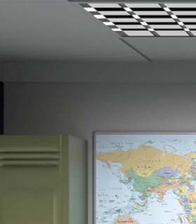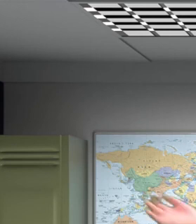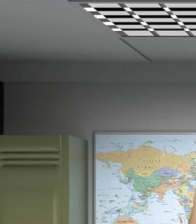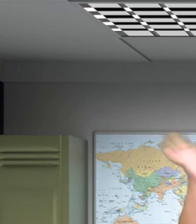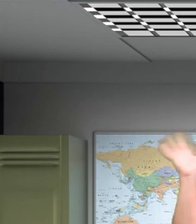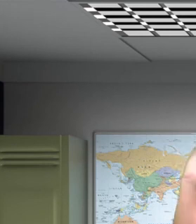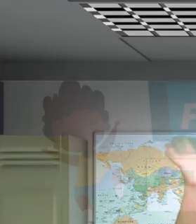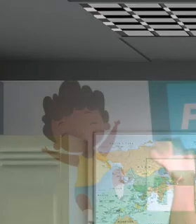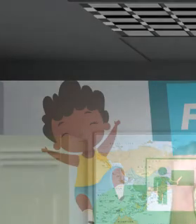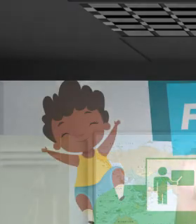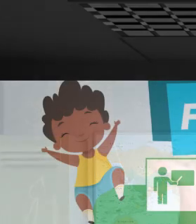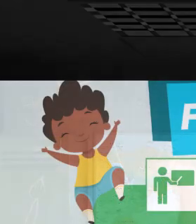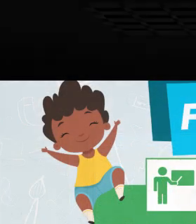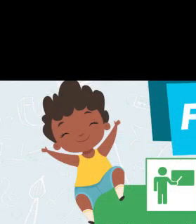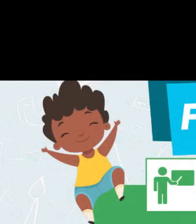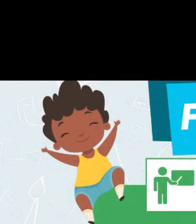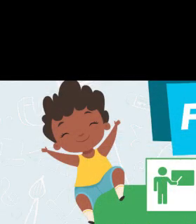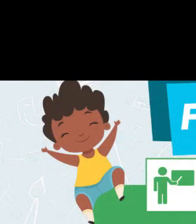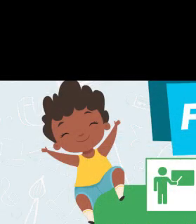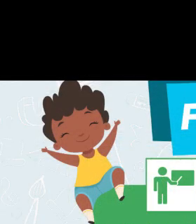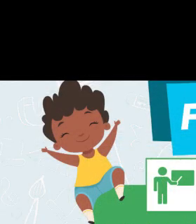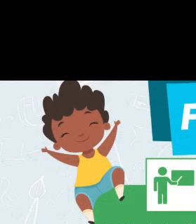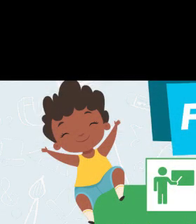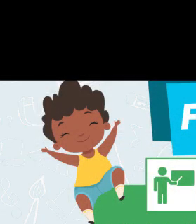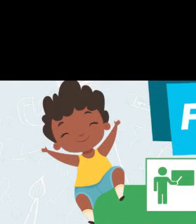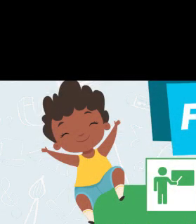and bye!